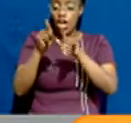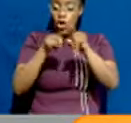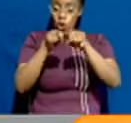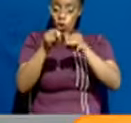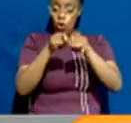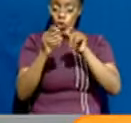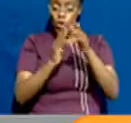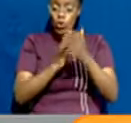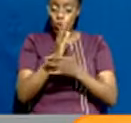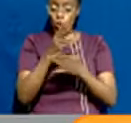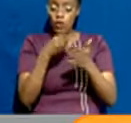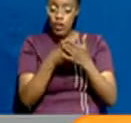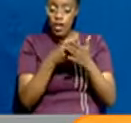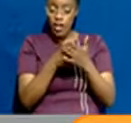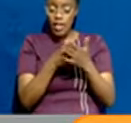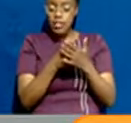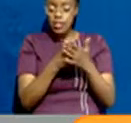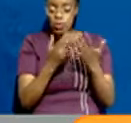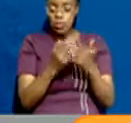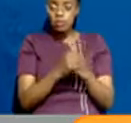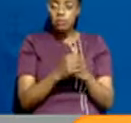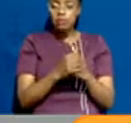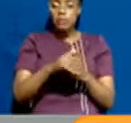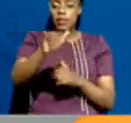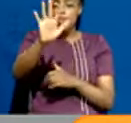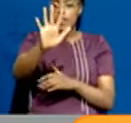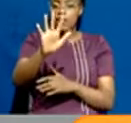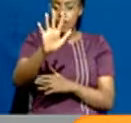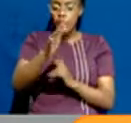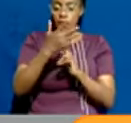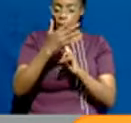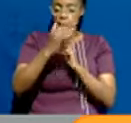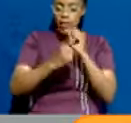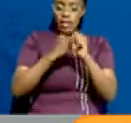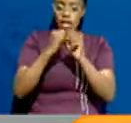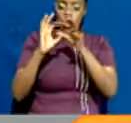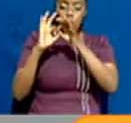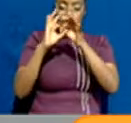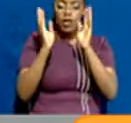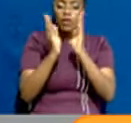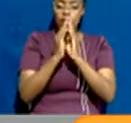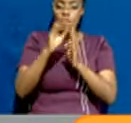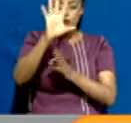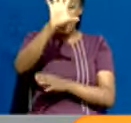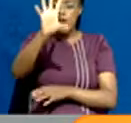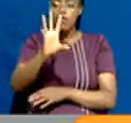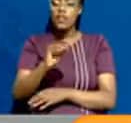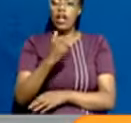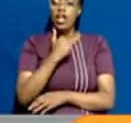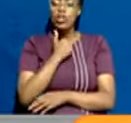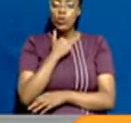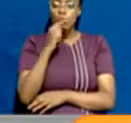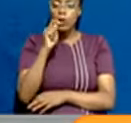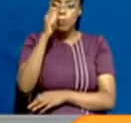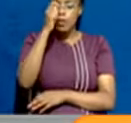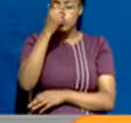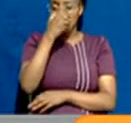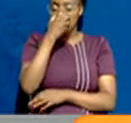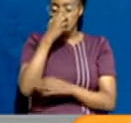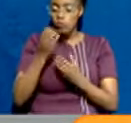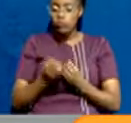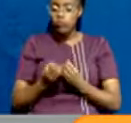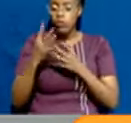controlled by financiers. Well, speaking at the fifth mid-year coordination meeting of the African Union, President Ruto